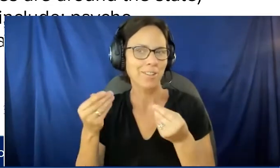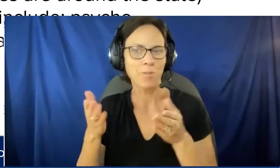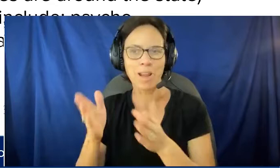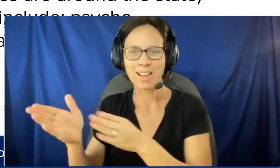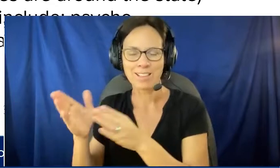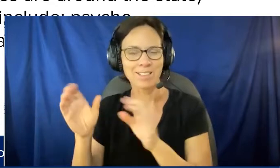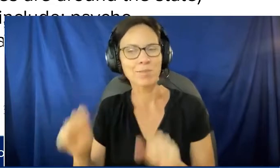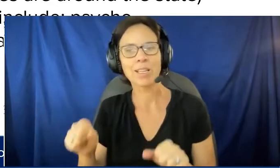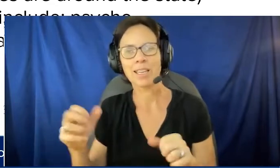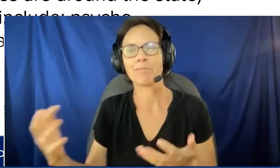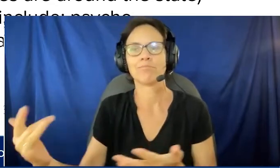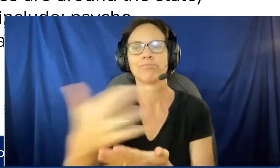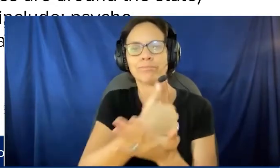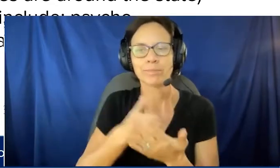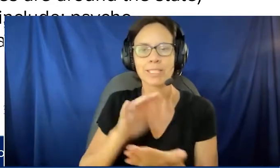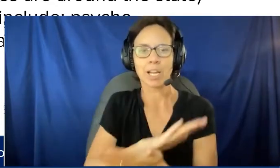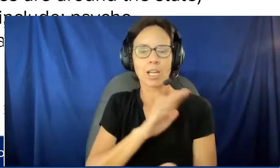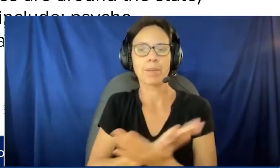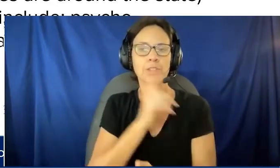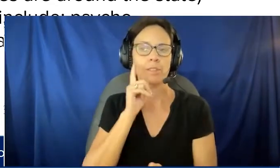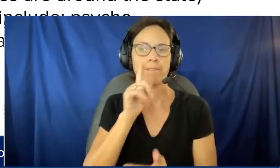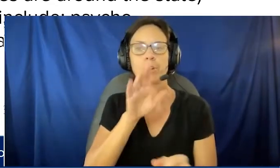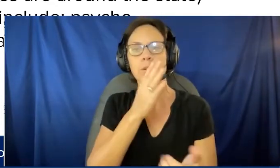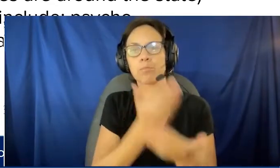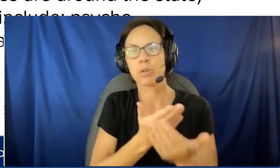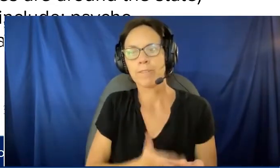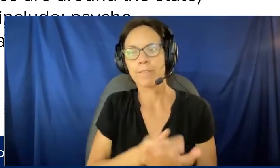that documentation of disabilities.